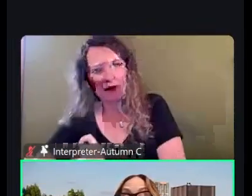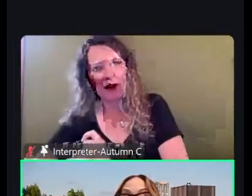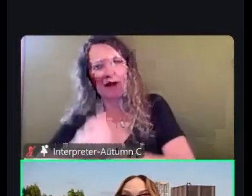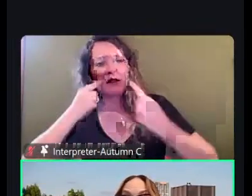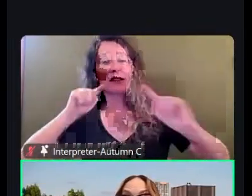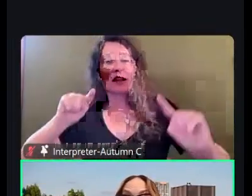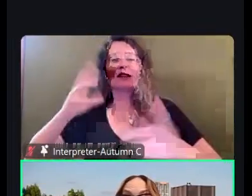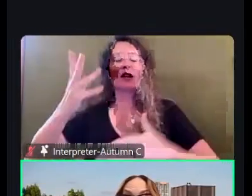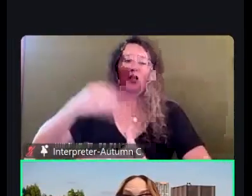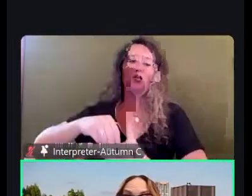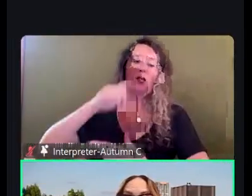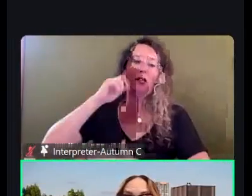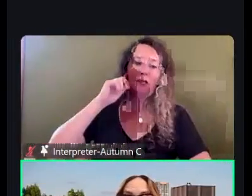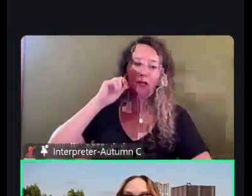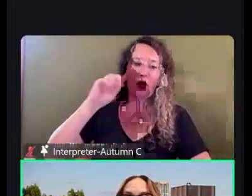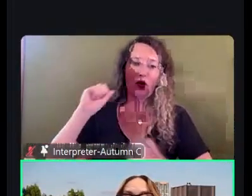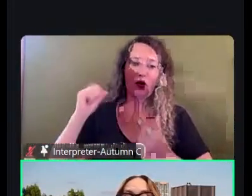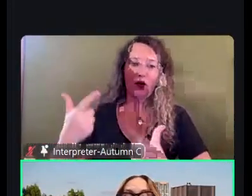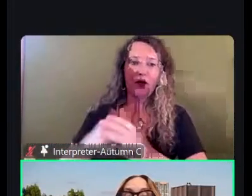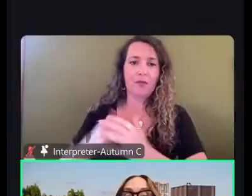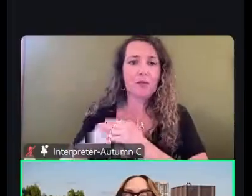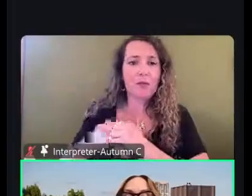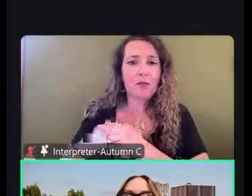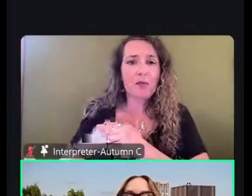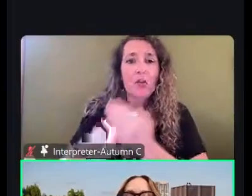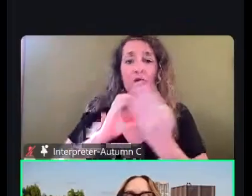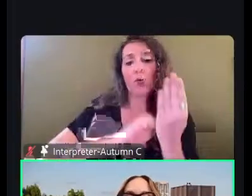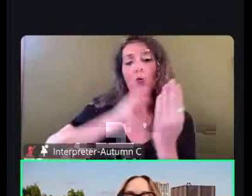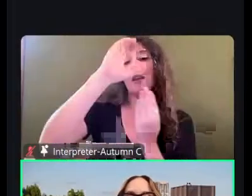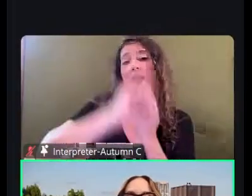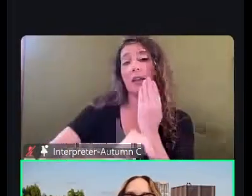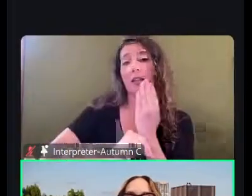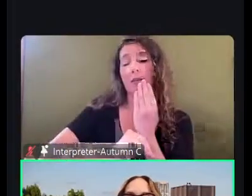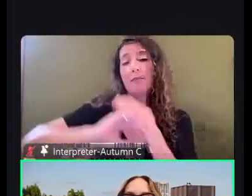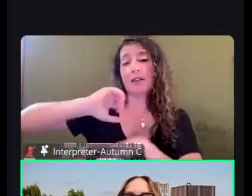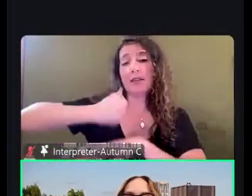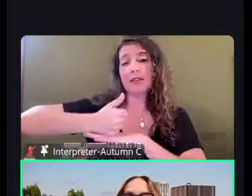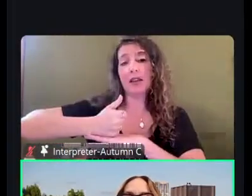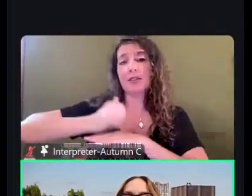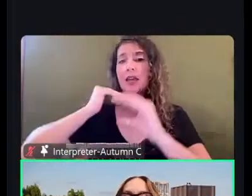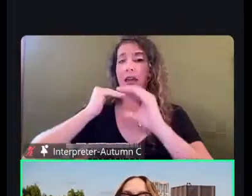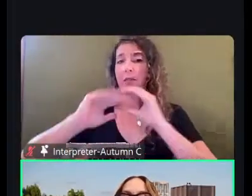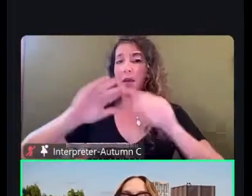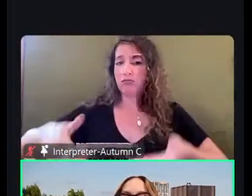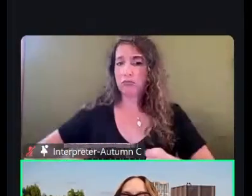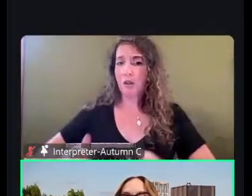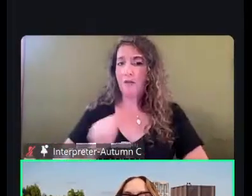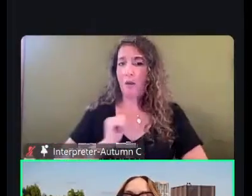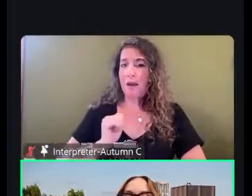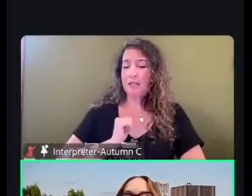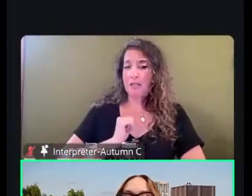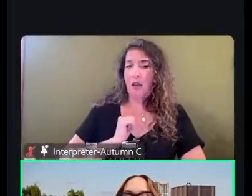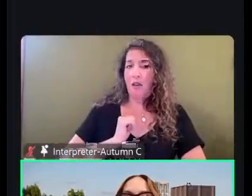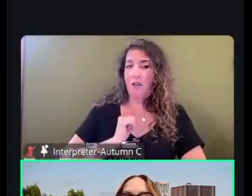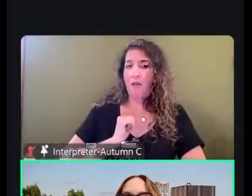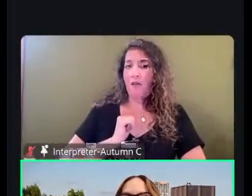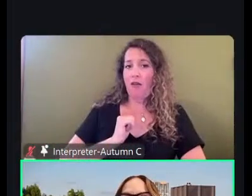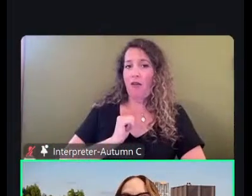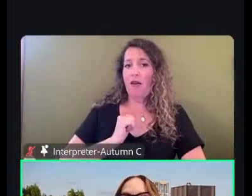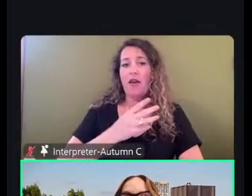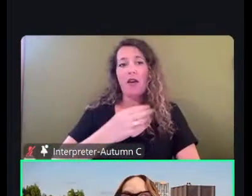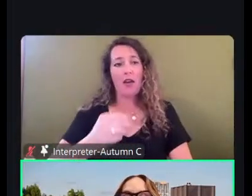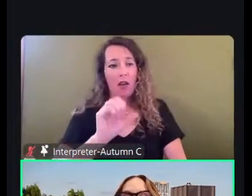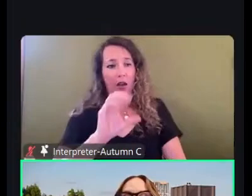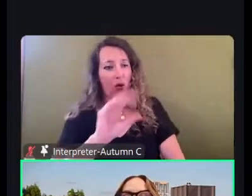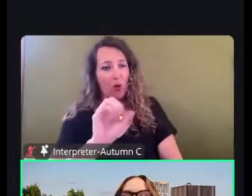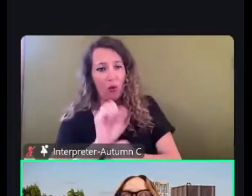and inclusion. The curriculum design starts with an email introduction from myself and from my counterpart, Dr.